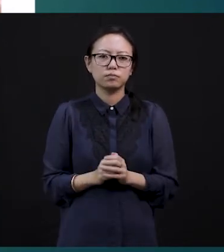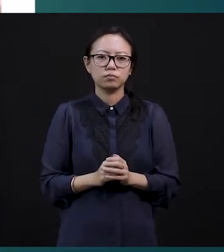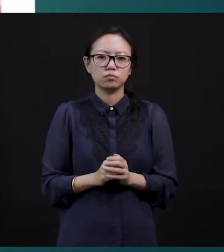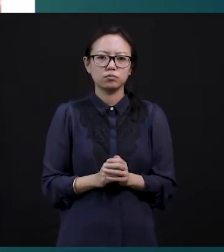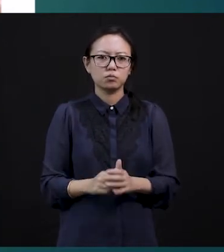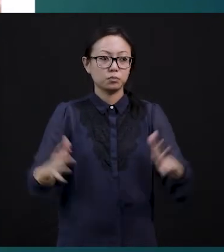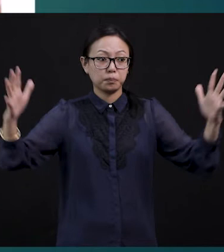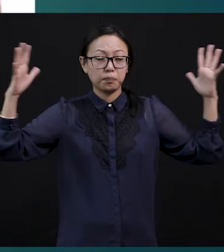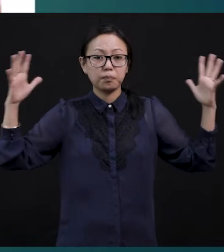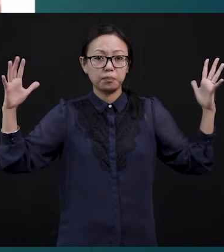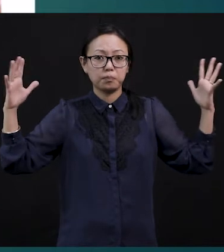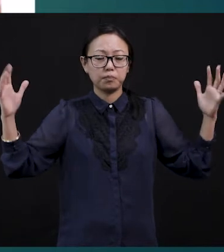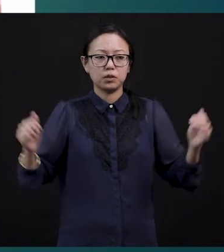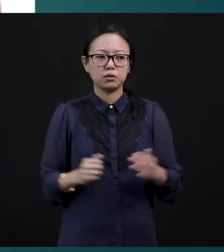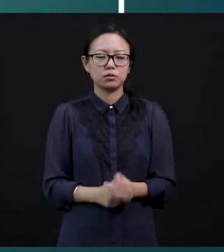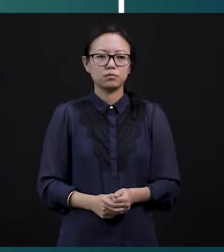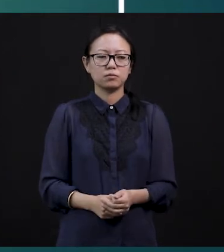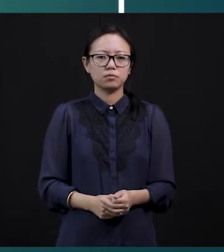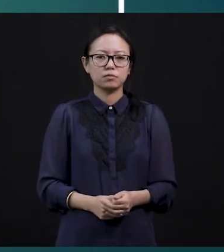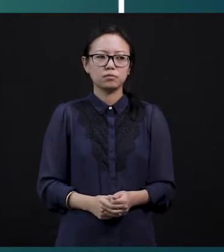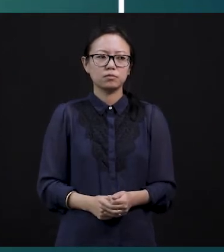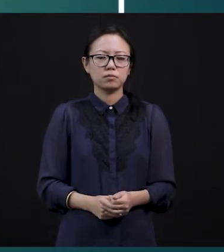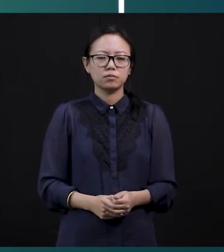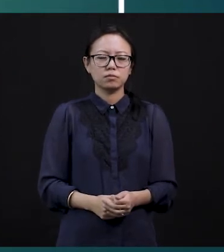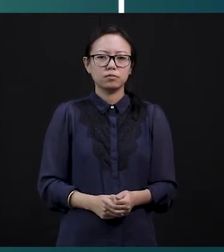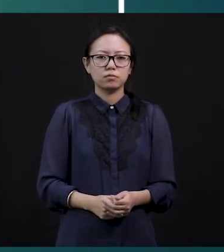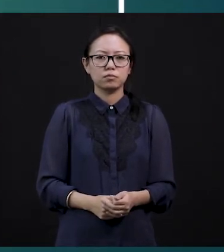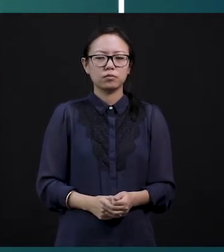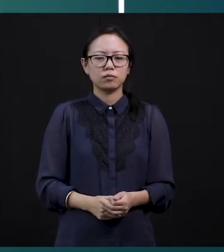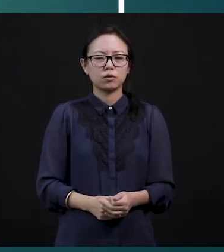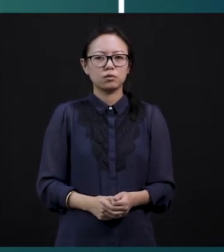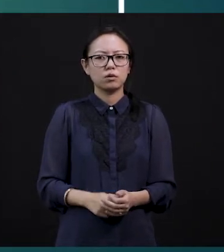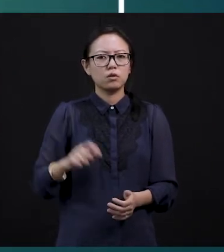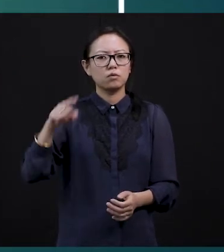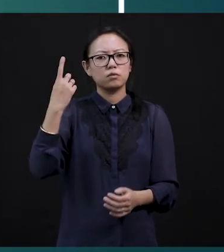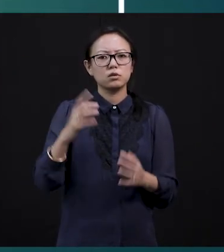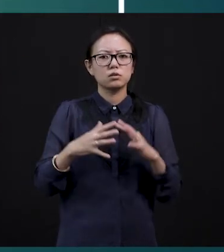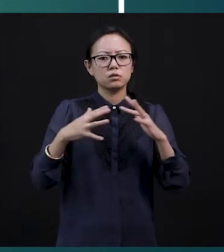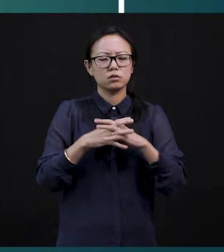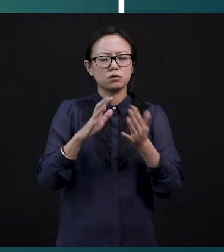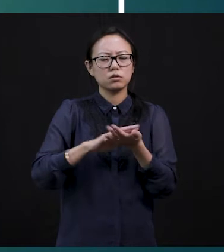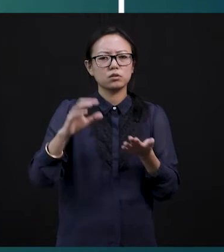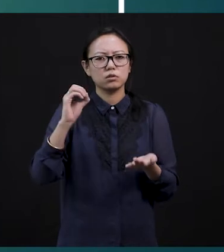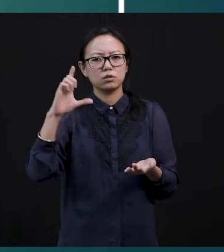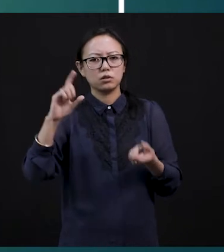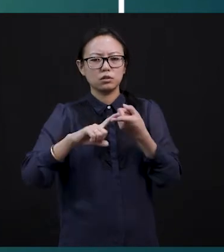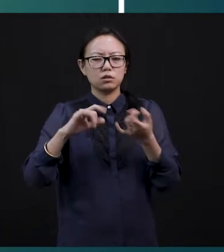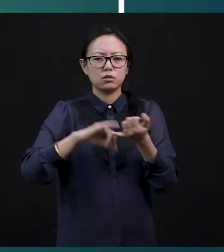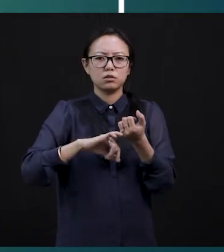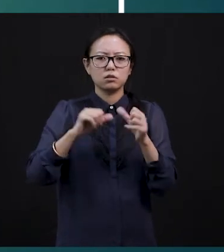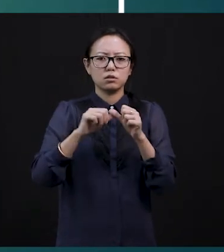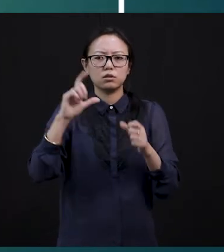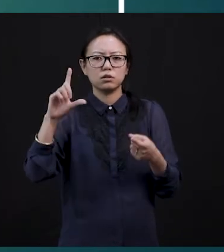storage facility is what you need. Okay, so the first thing, wholesalers are provided goods